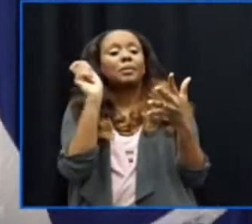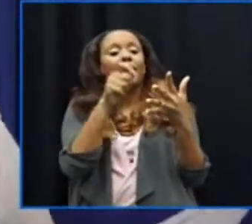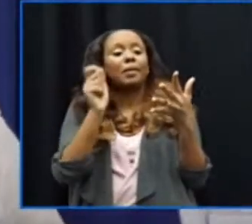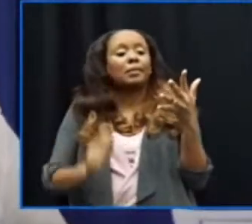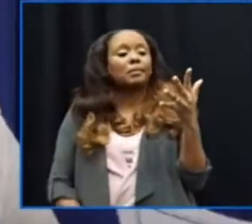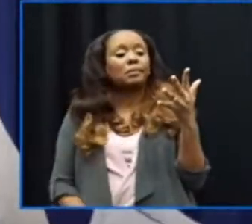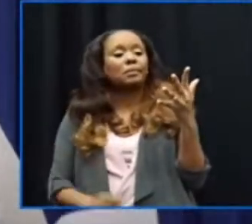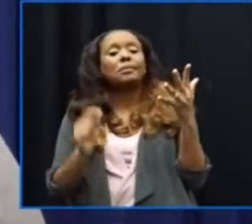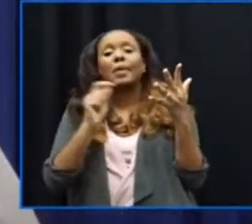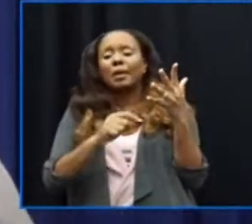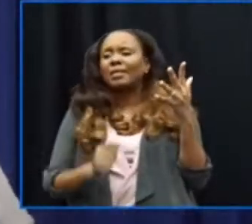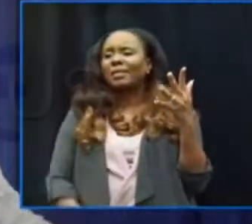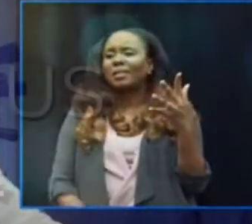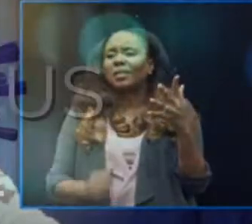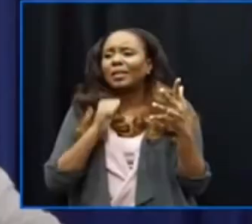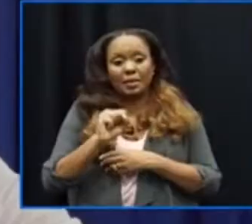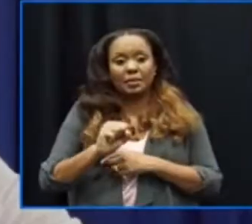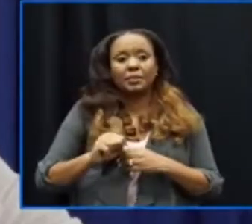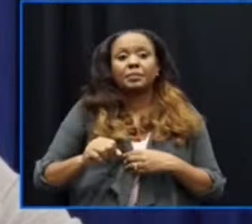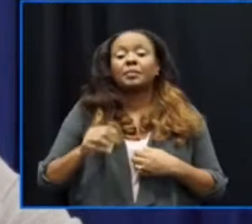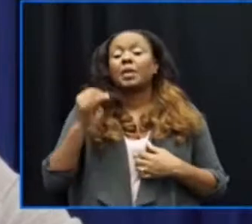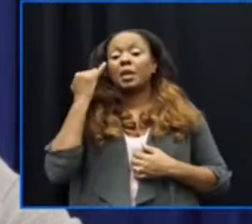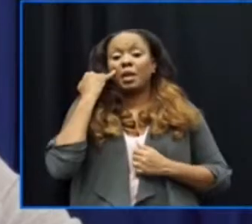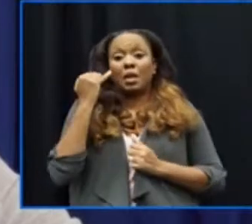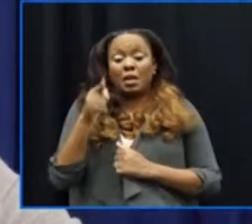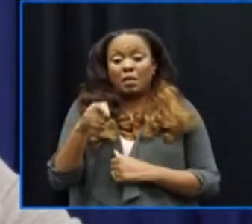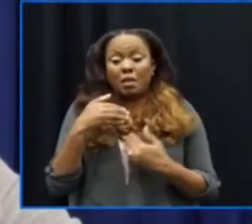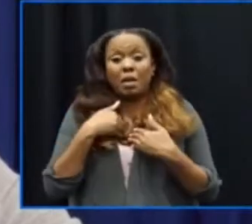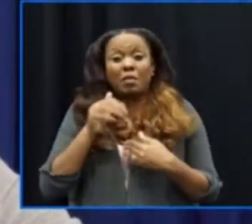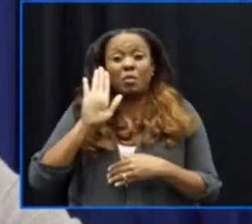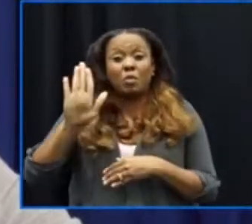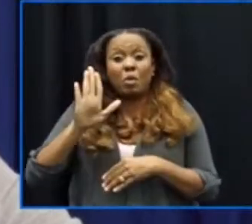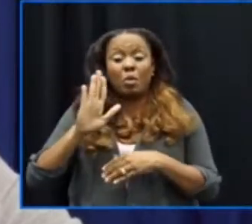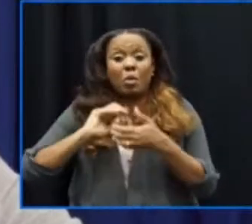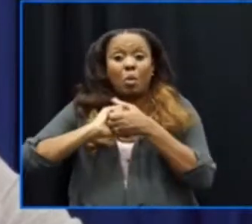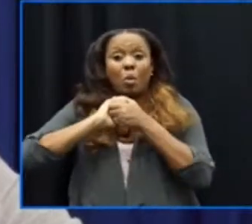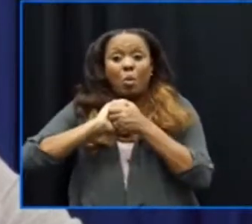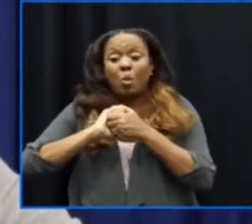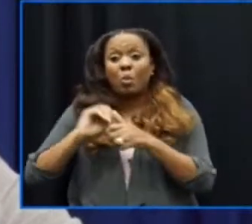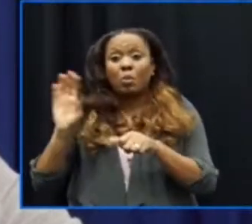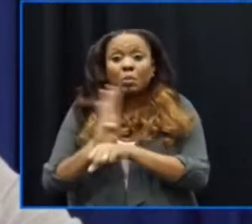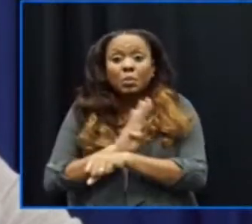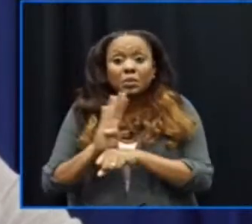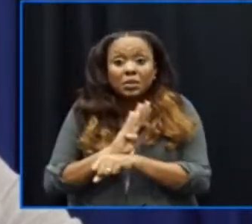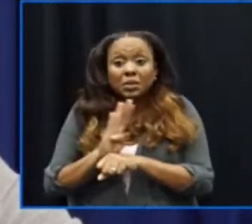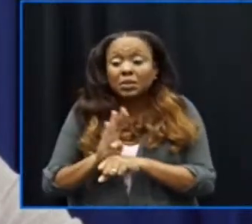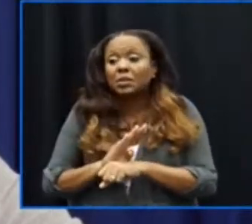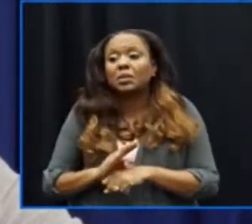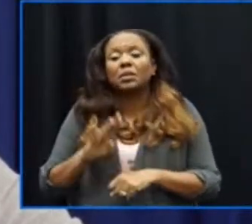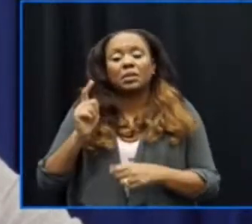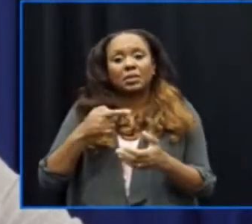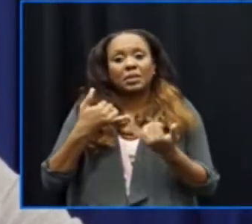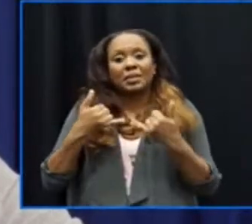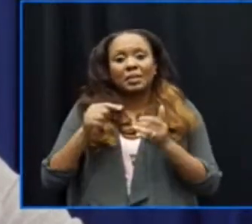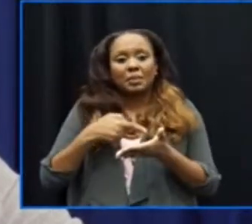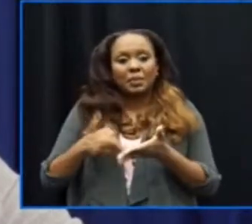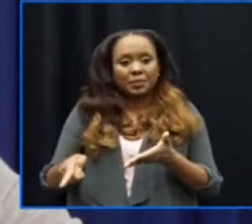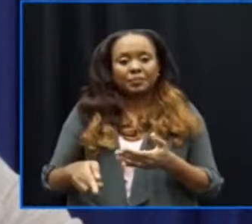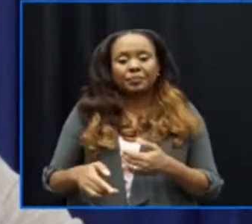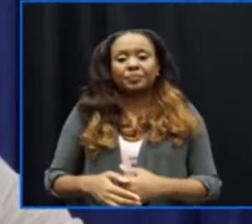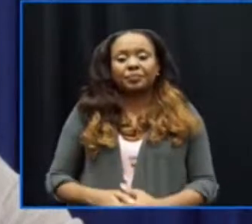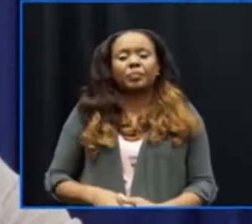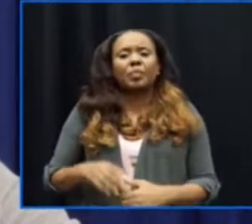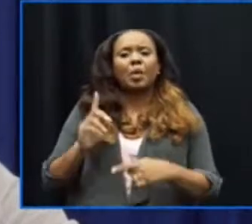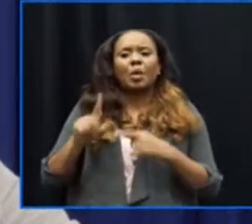this, I want that. This is what I can pay for. That. Because during the COVID pandemic, we had to introduce a